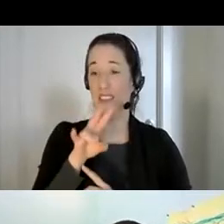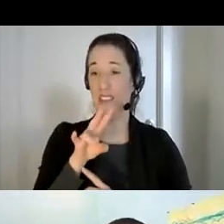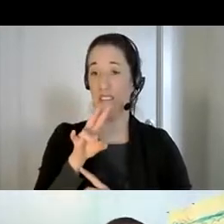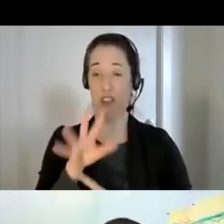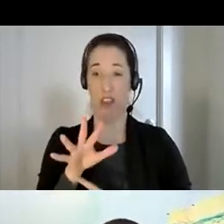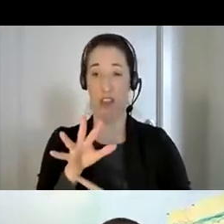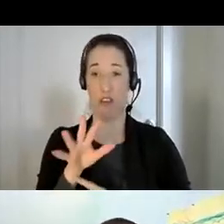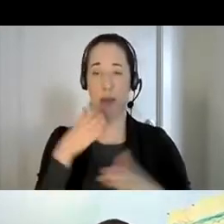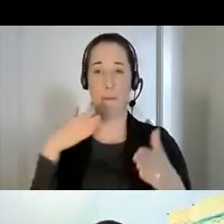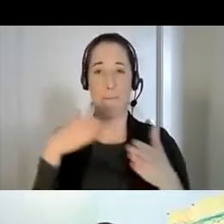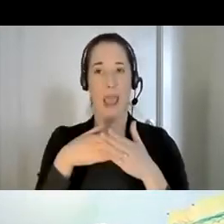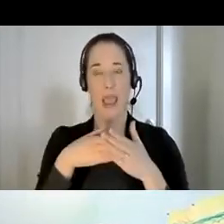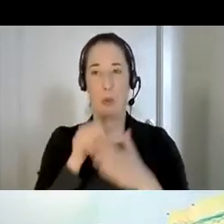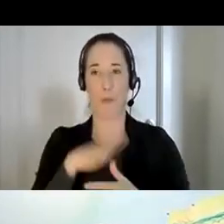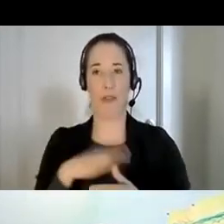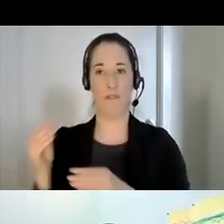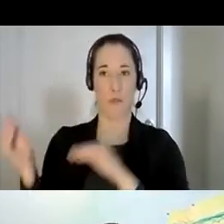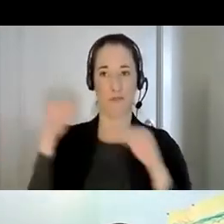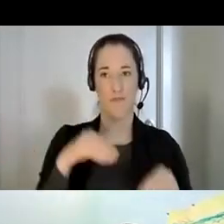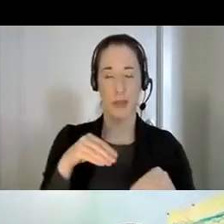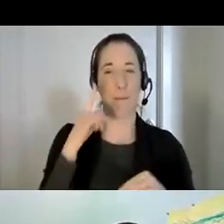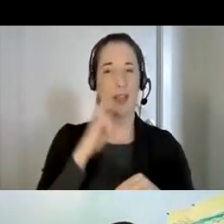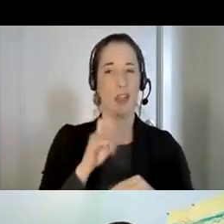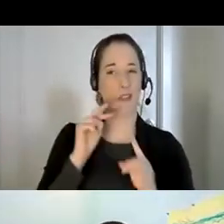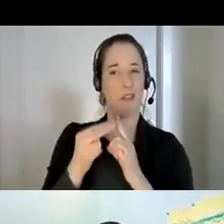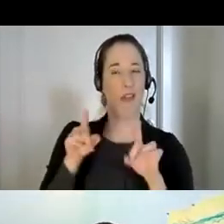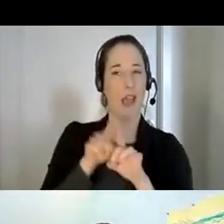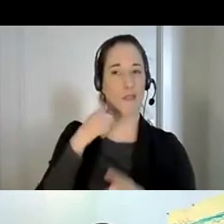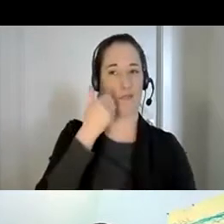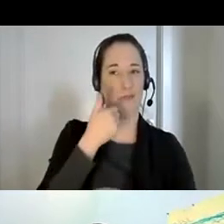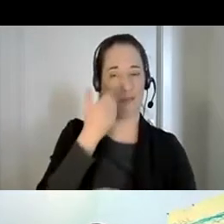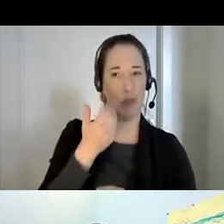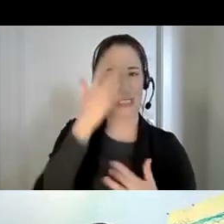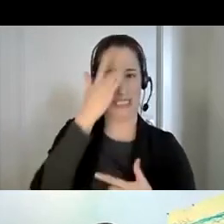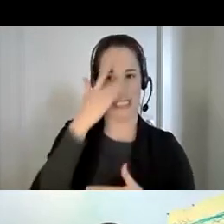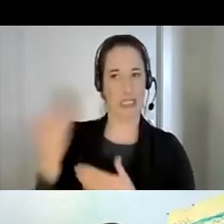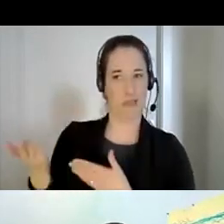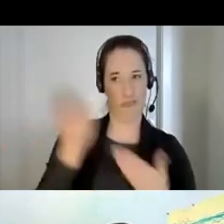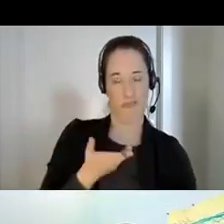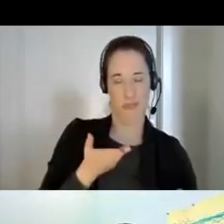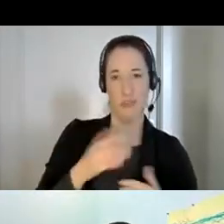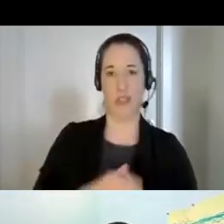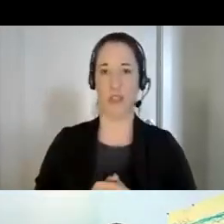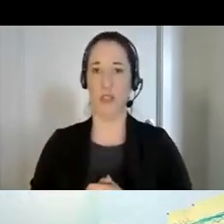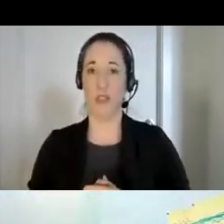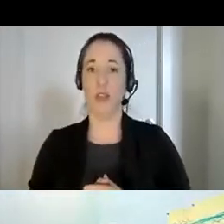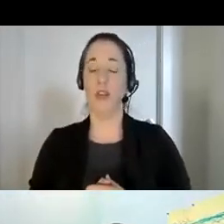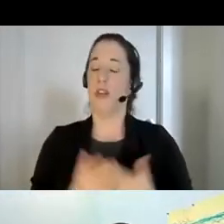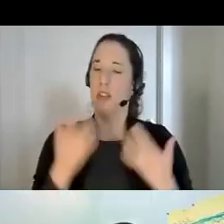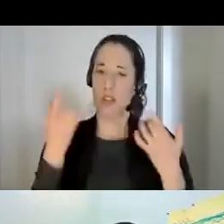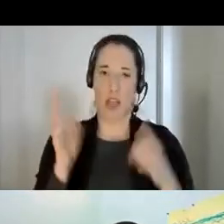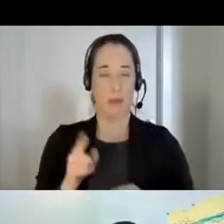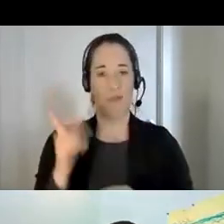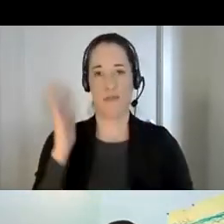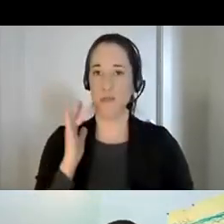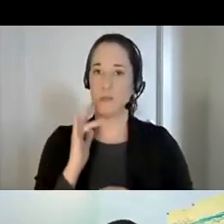prostitutes and disease carriers, to the colonialism of the Philippines in the late 1800s, to the assaults, murders, and